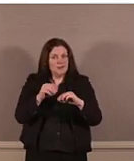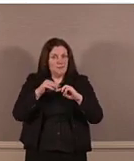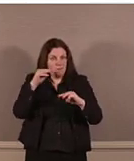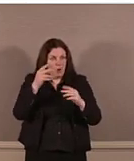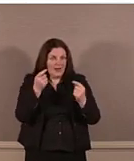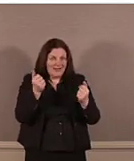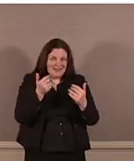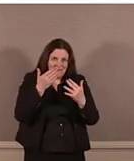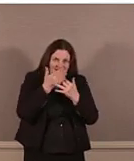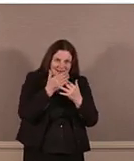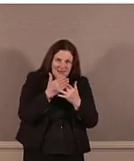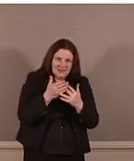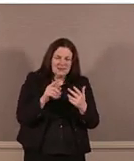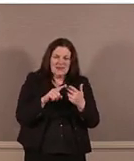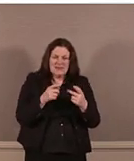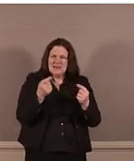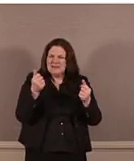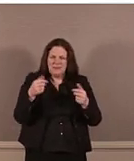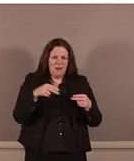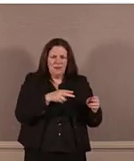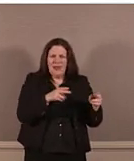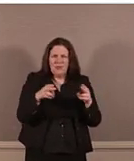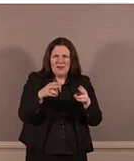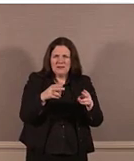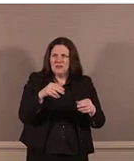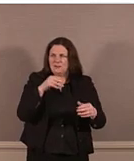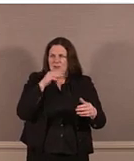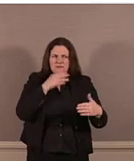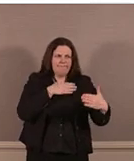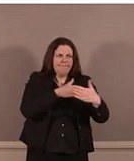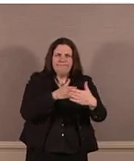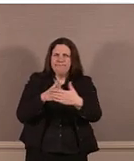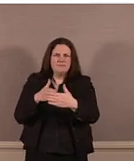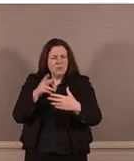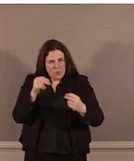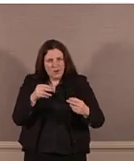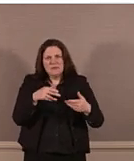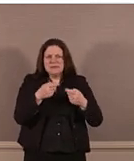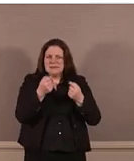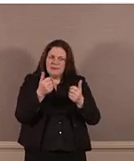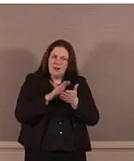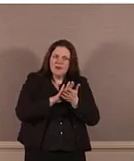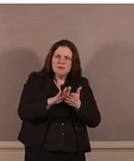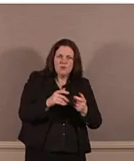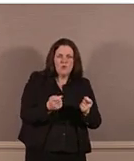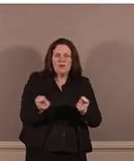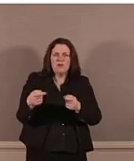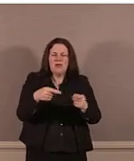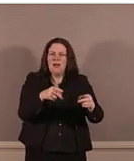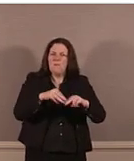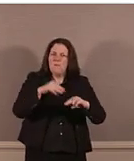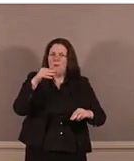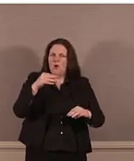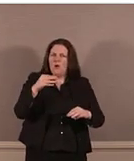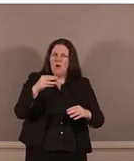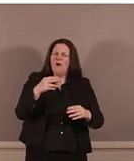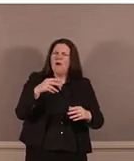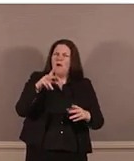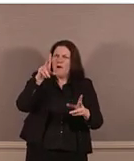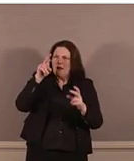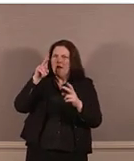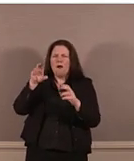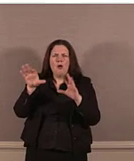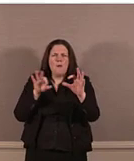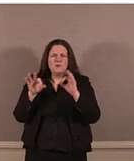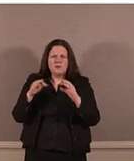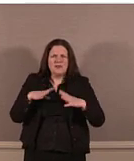more simplified pathways, and a more powerful identity for the role of education and options that are available.